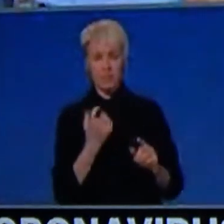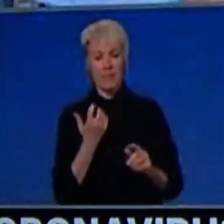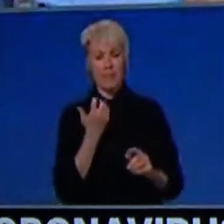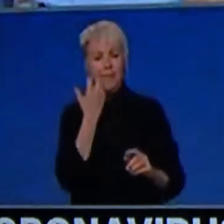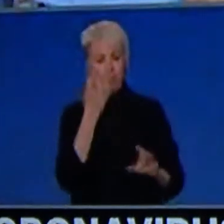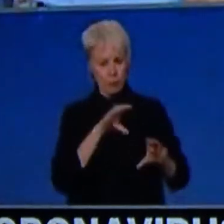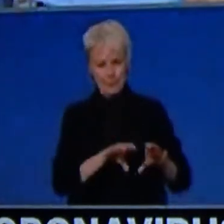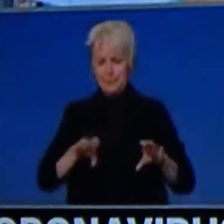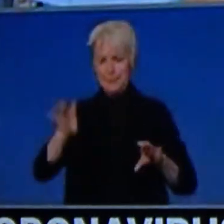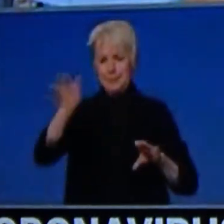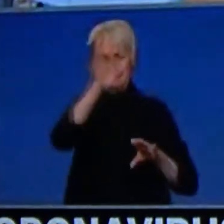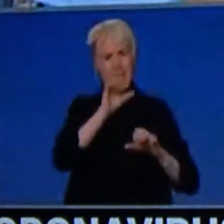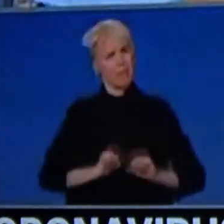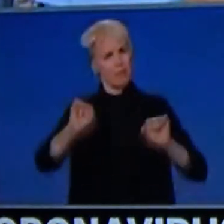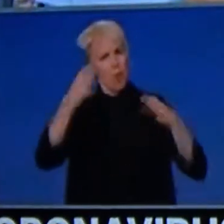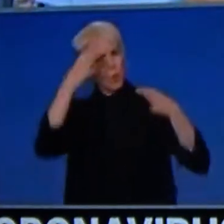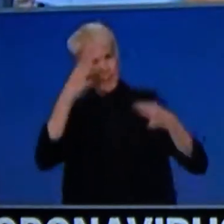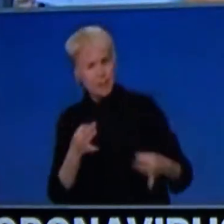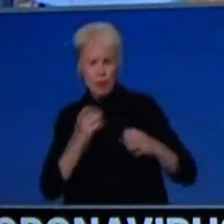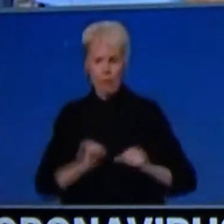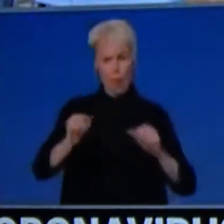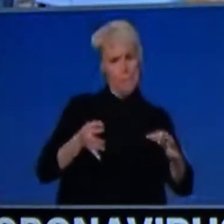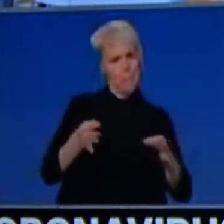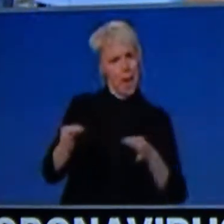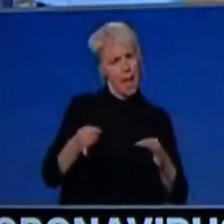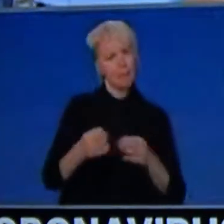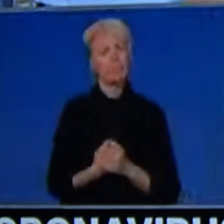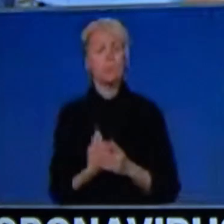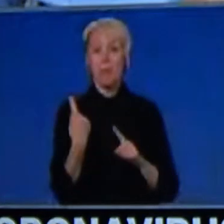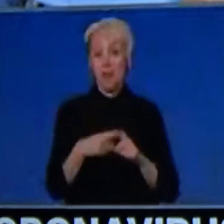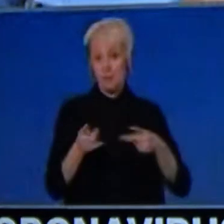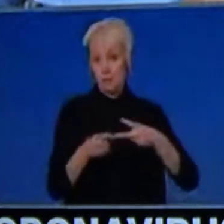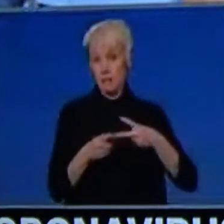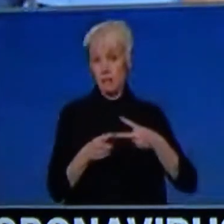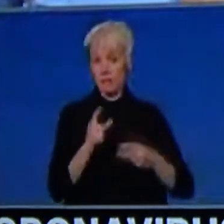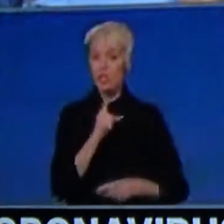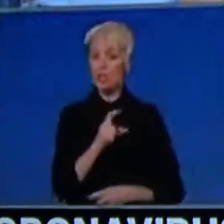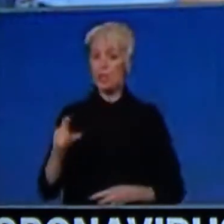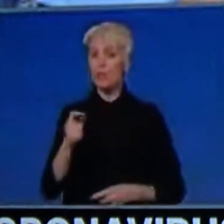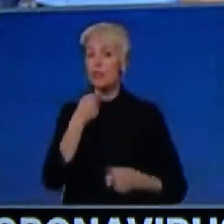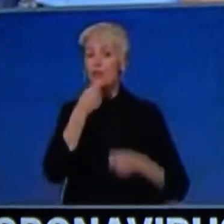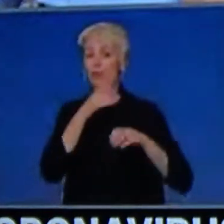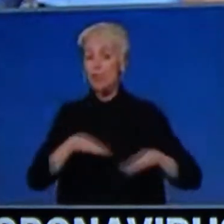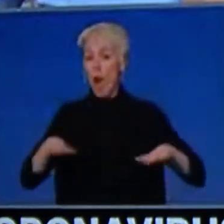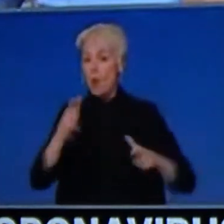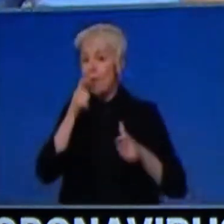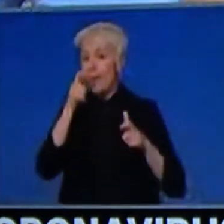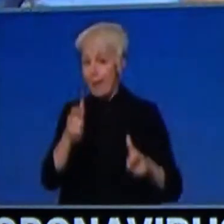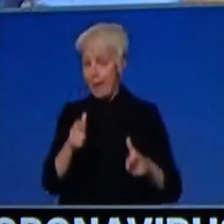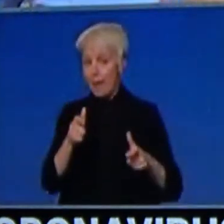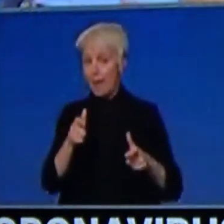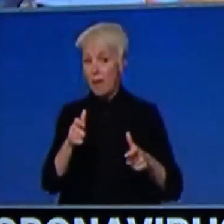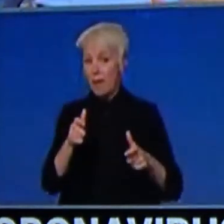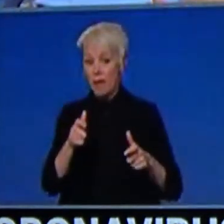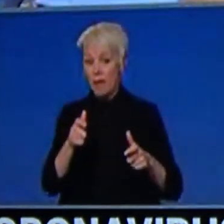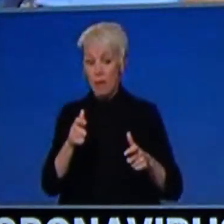their own, jurisdictions? And on childcare, is anything changing in this? I mean, you said we're ahead of where we thought we'd be. Parliament's